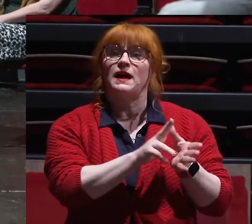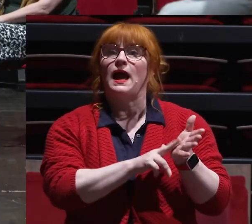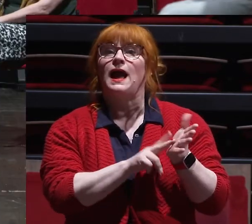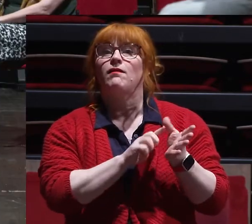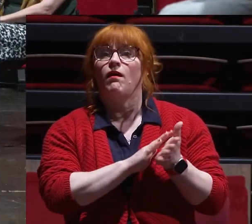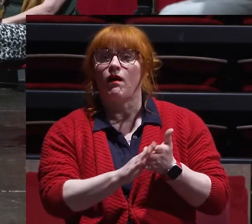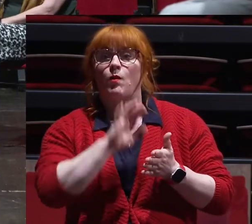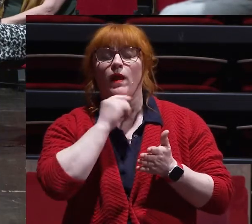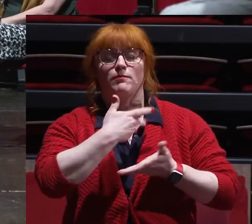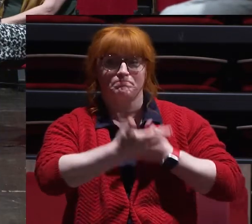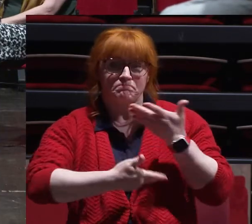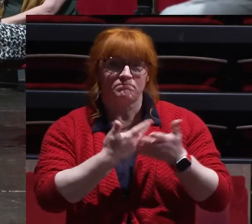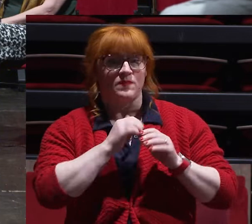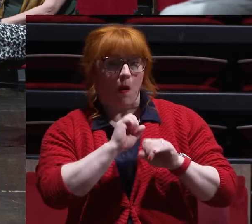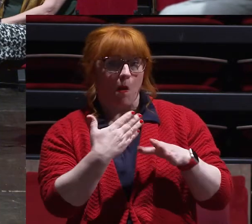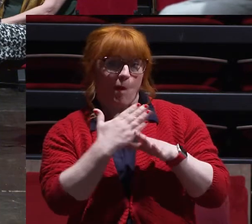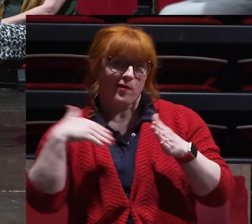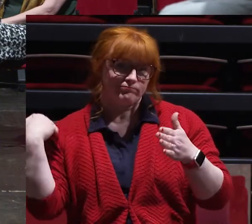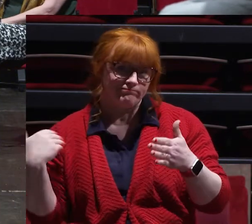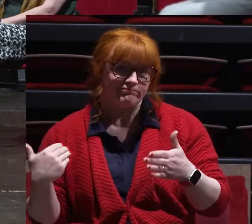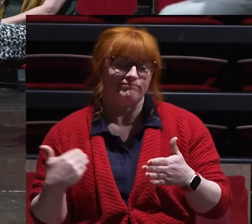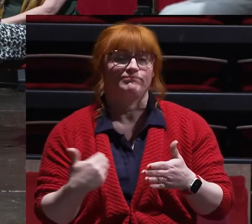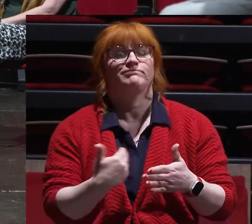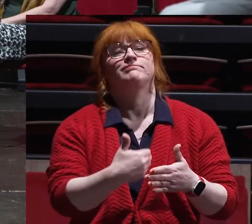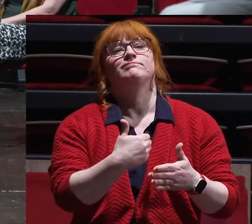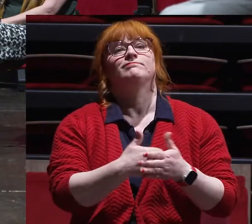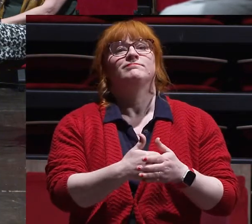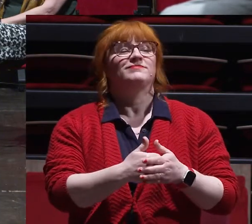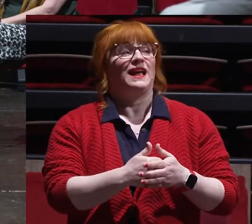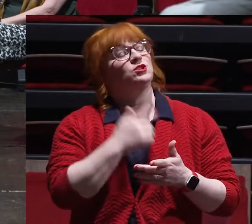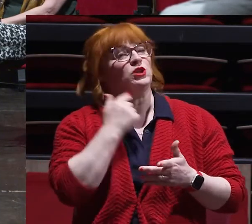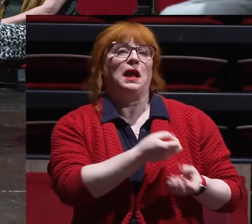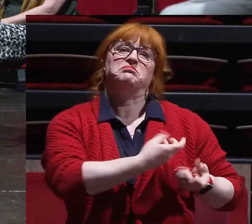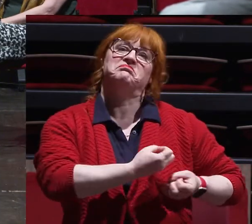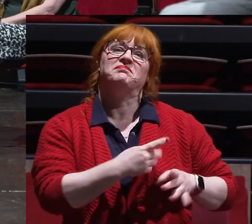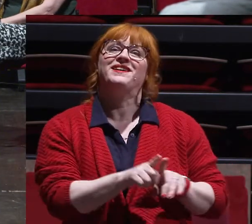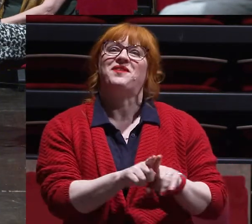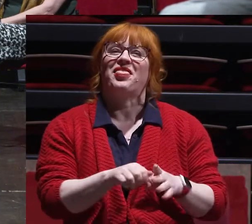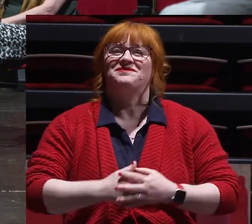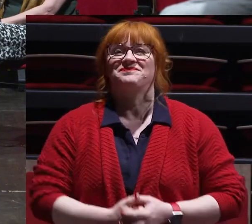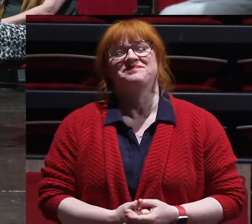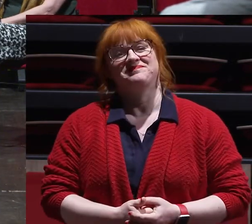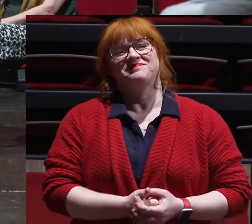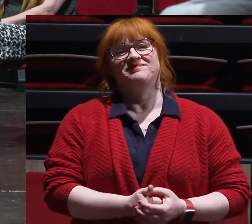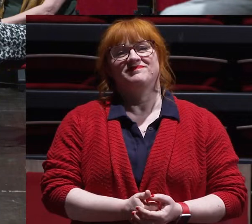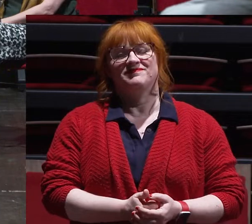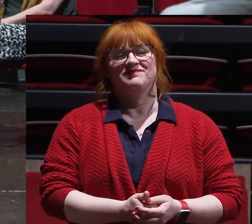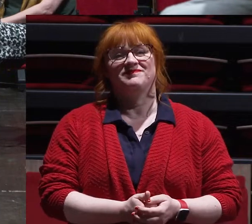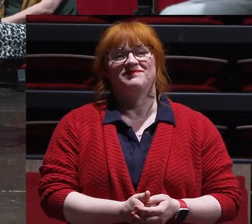to introduce Hannah and give you a little outline of her work to date. Pitch